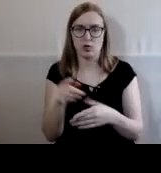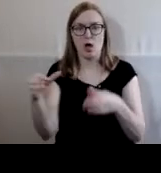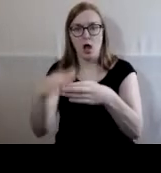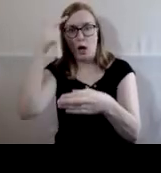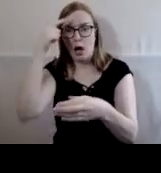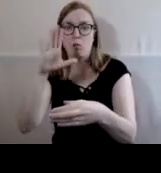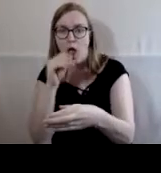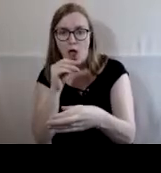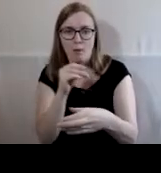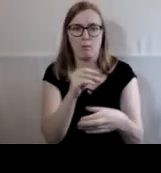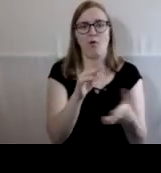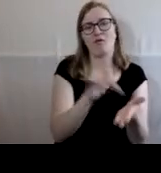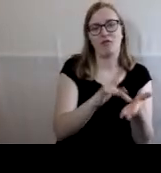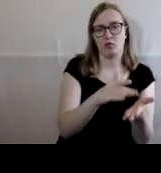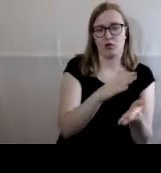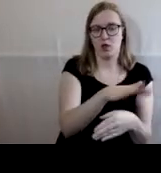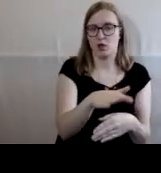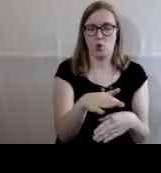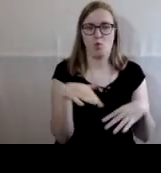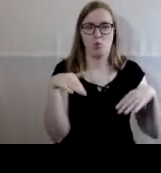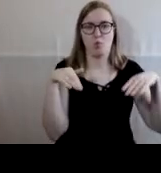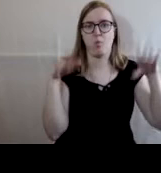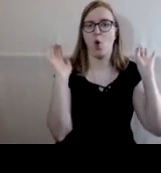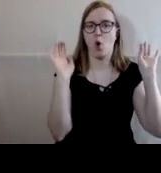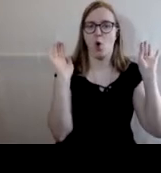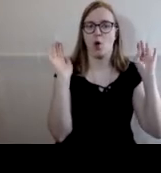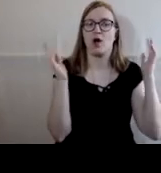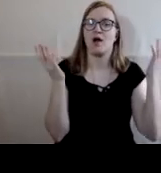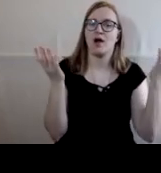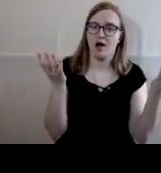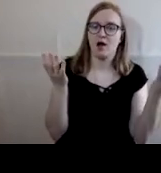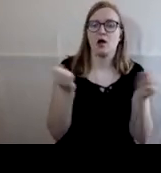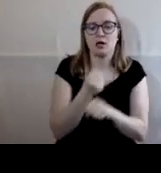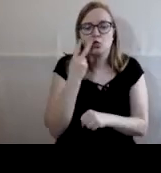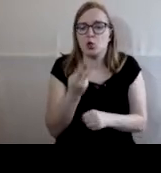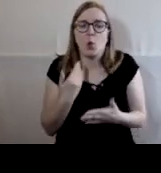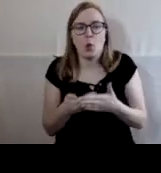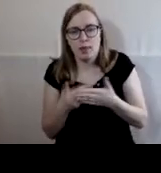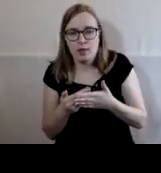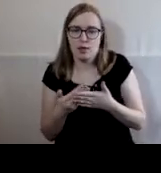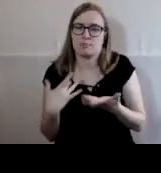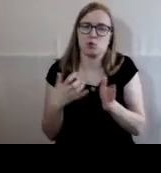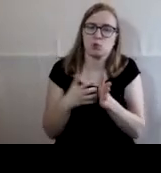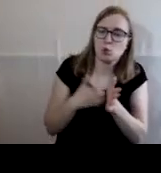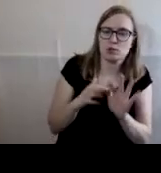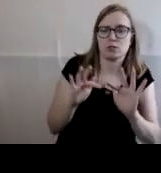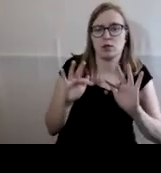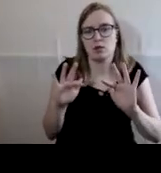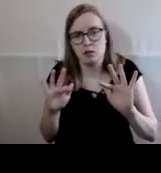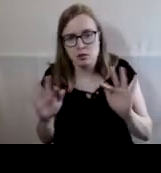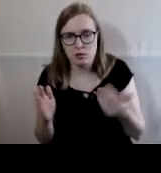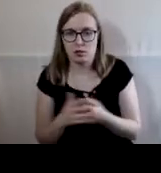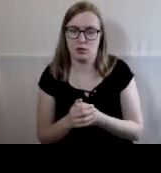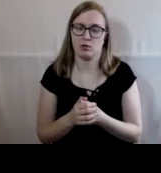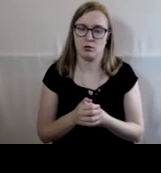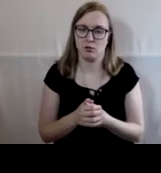groups not really being able to access it. Their results have shown that your survey data